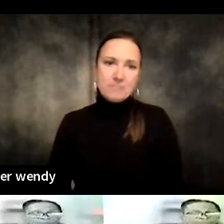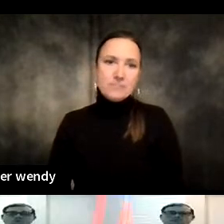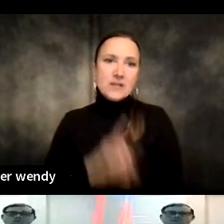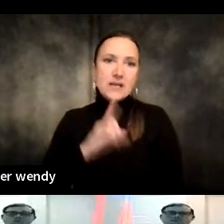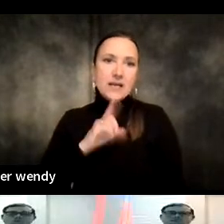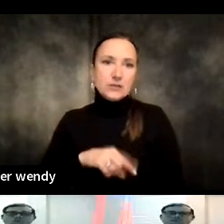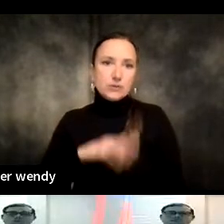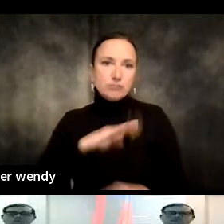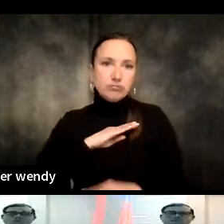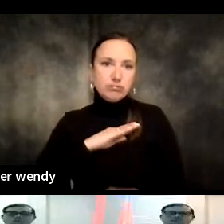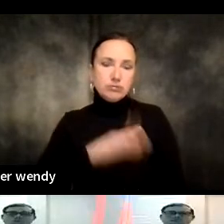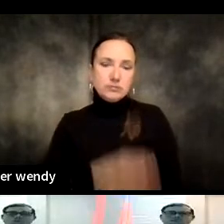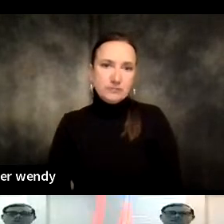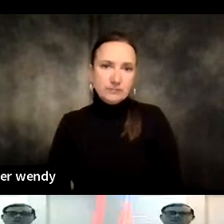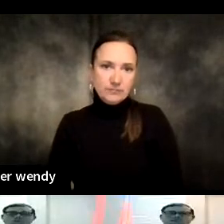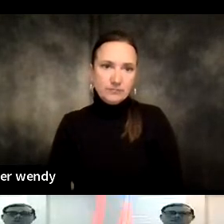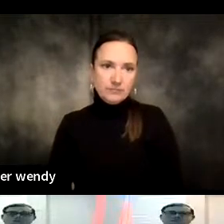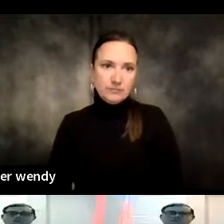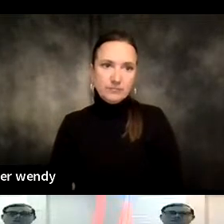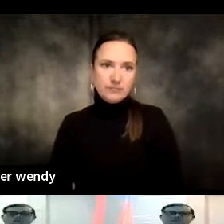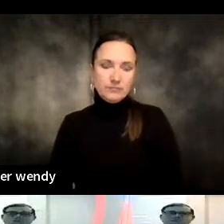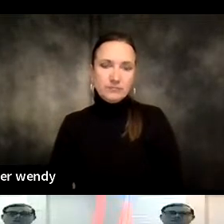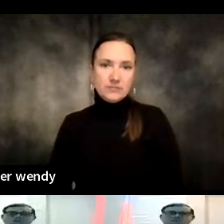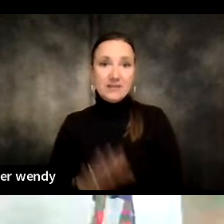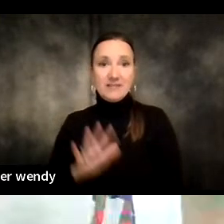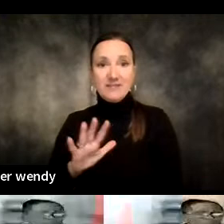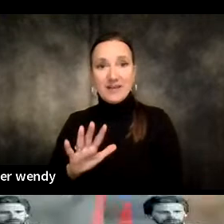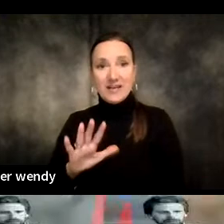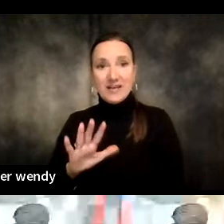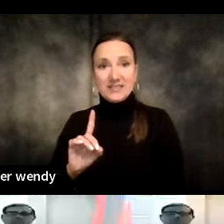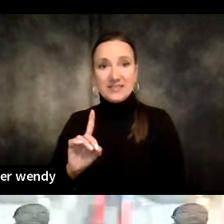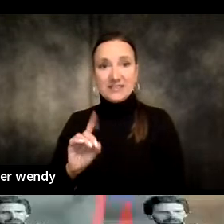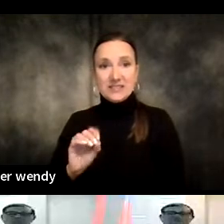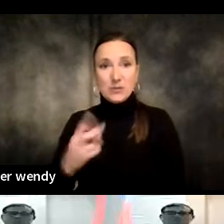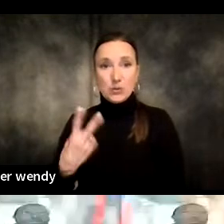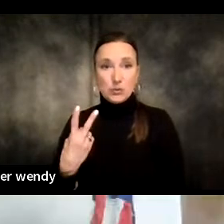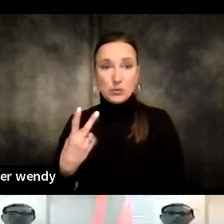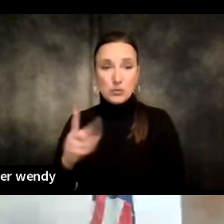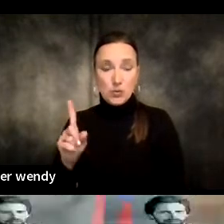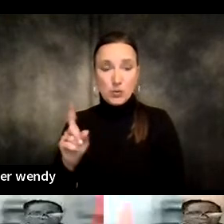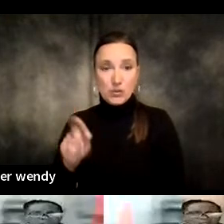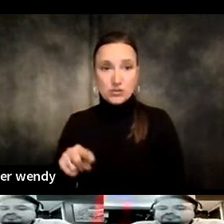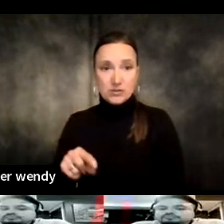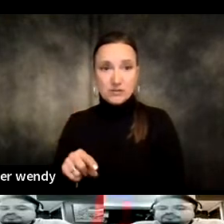directly. Starting with the commission, 5D02, any questions?